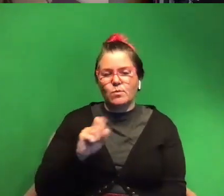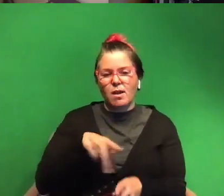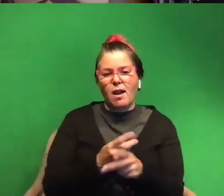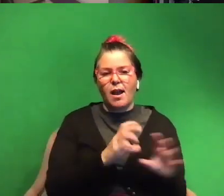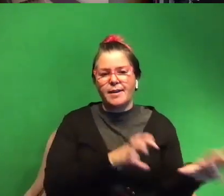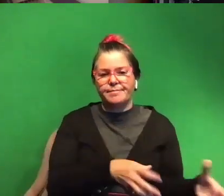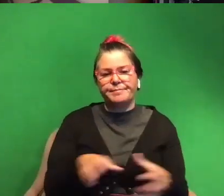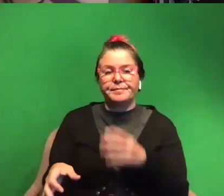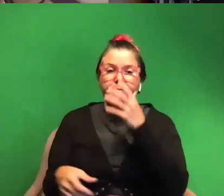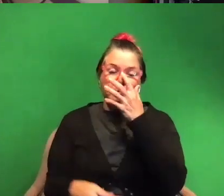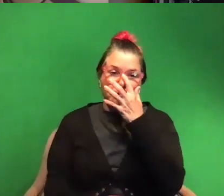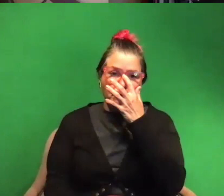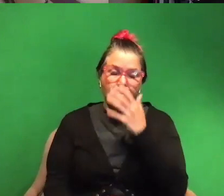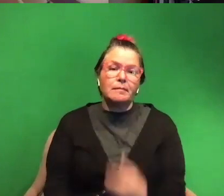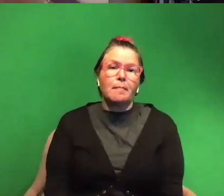times